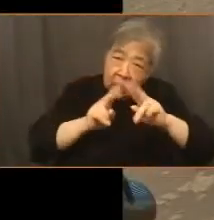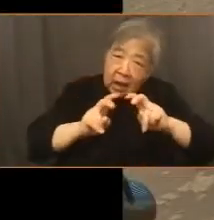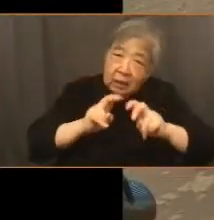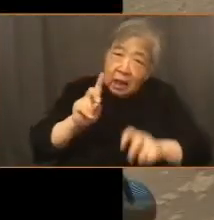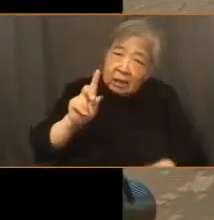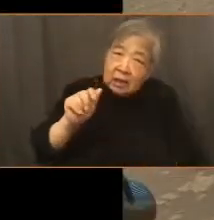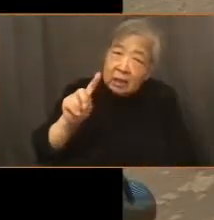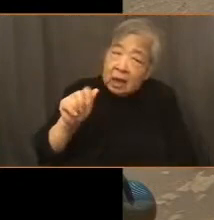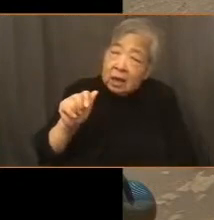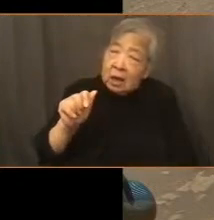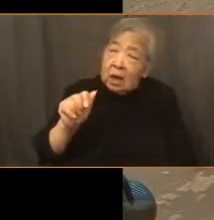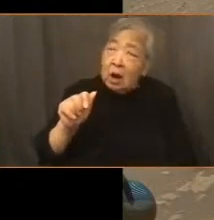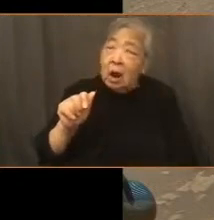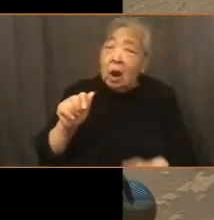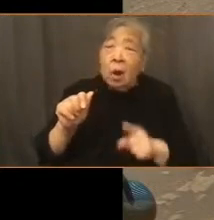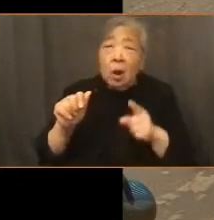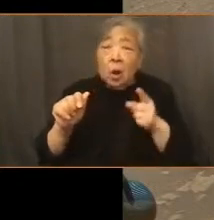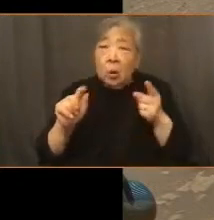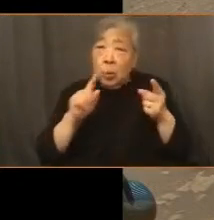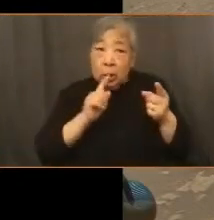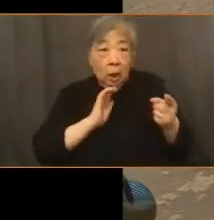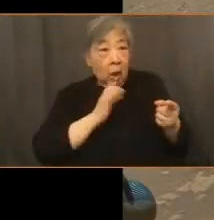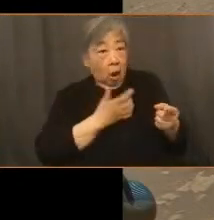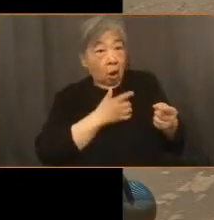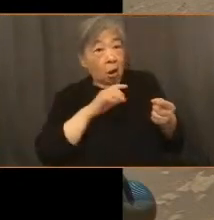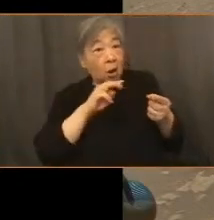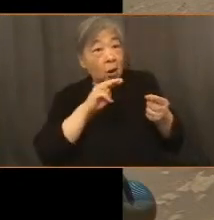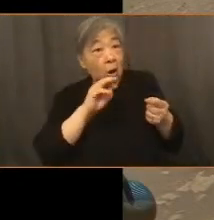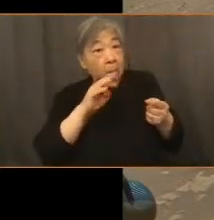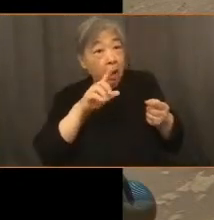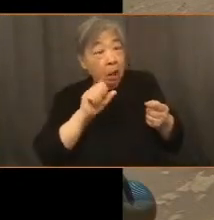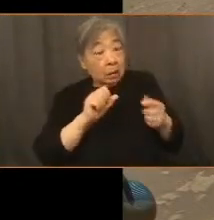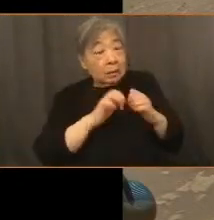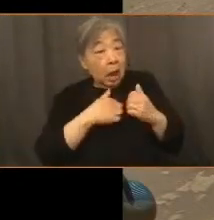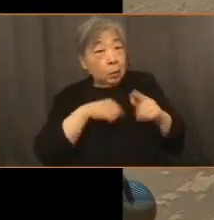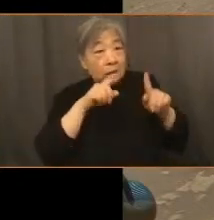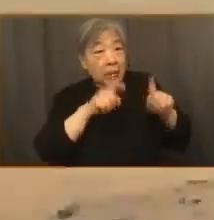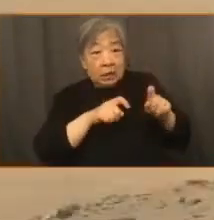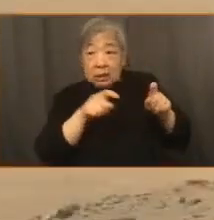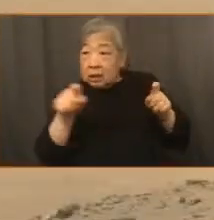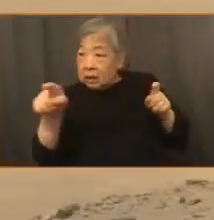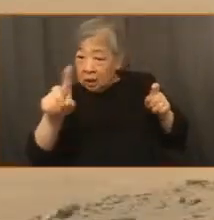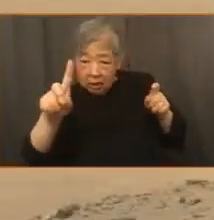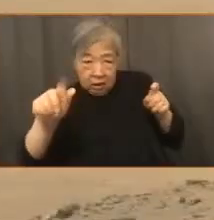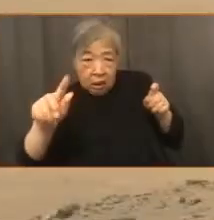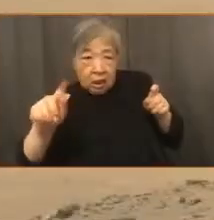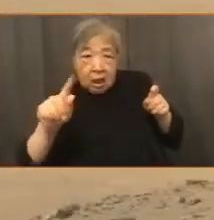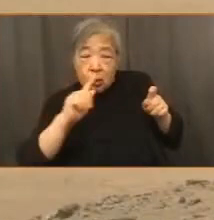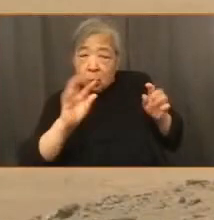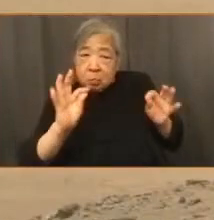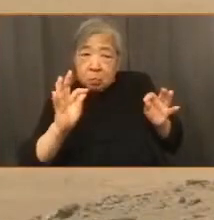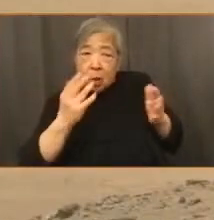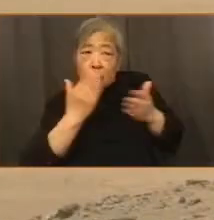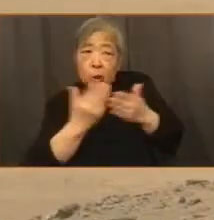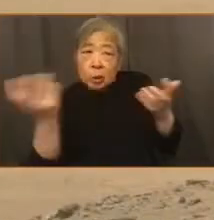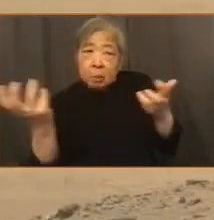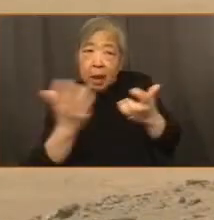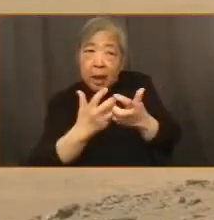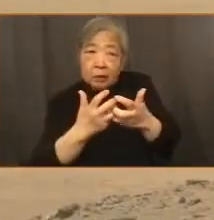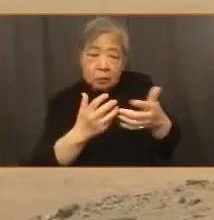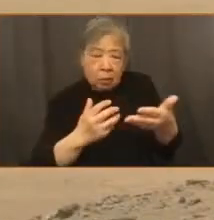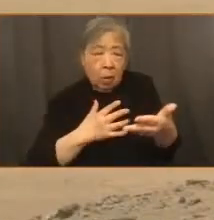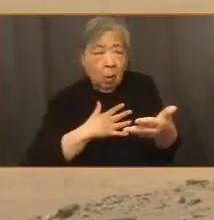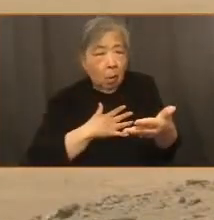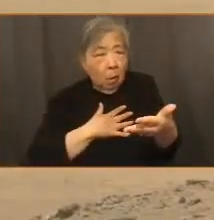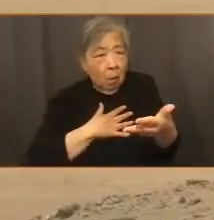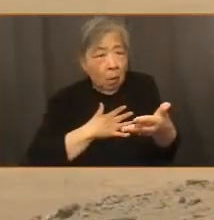extremely well with our models, with how we tested it, and it's been a very pleasant surprise. I mean, it's wonderful to